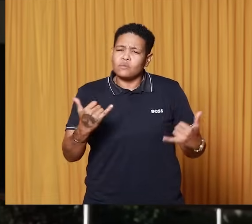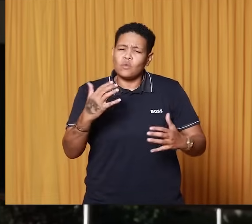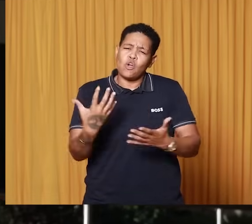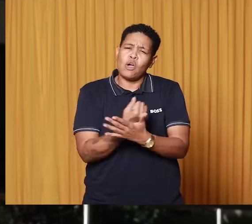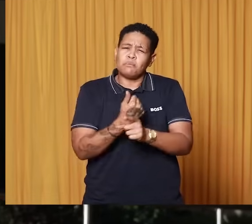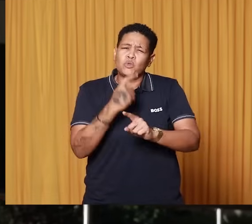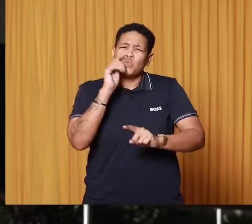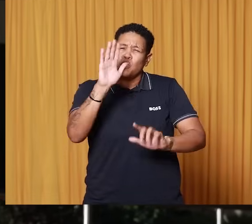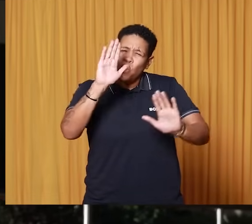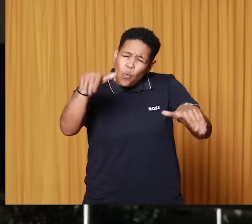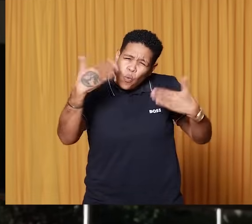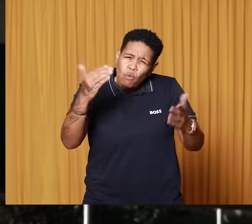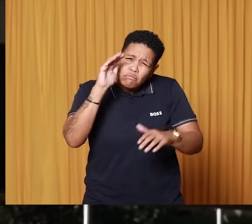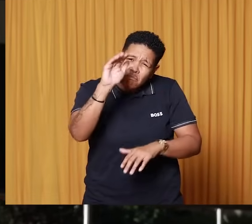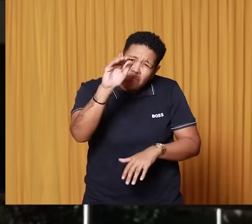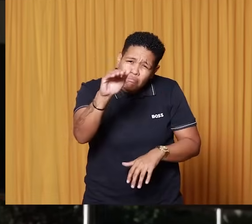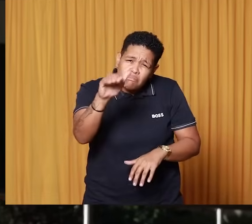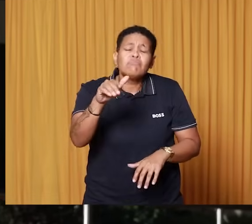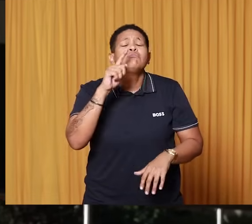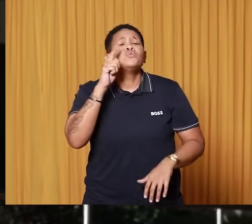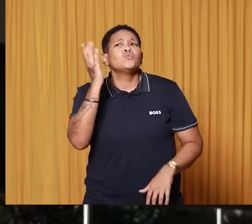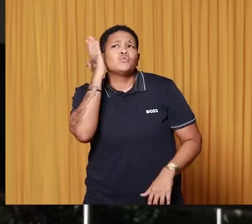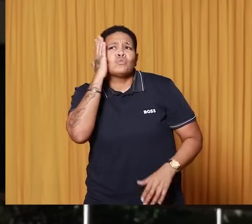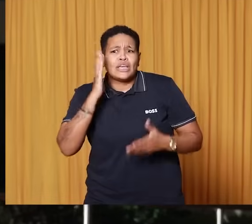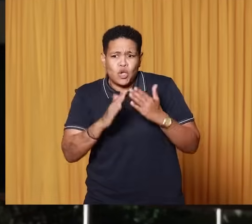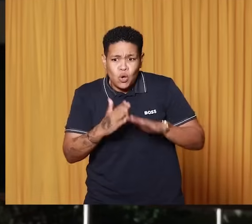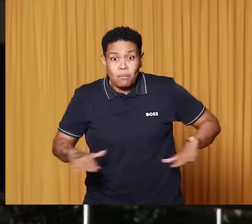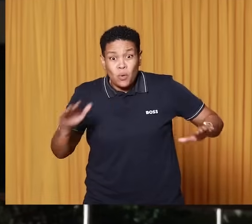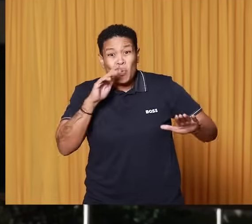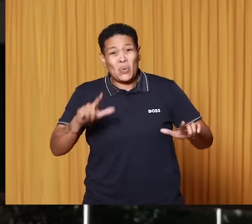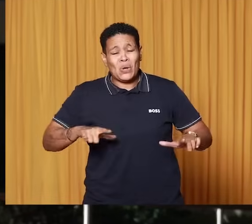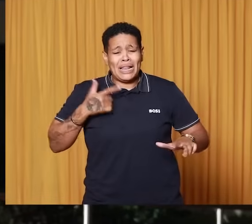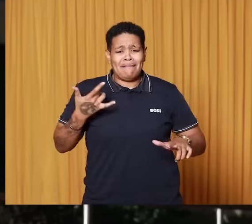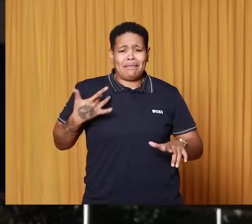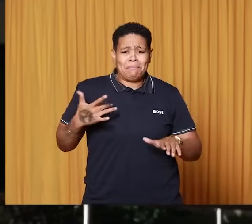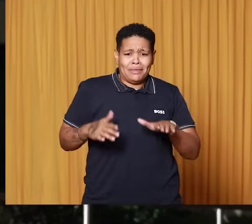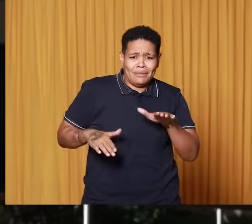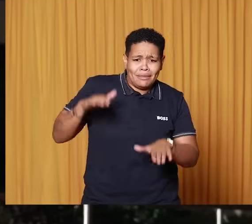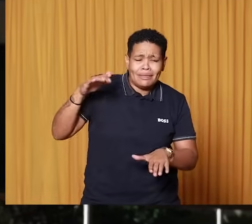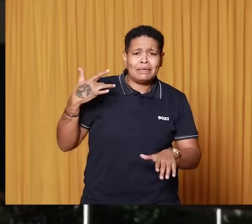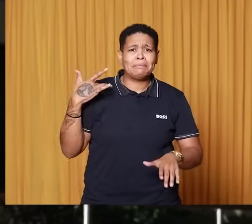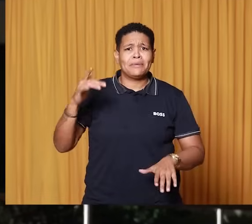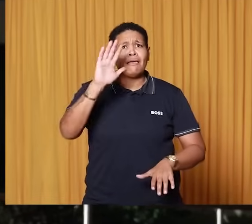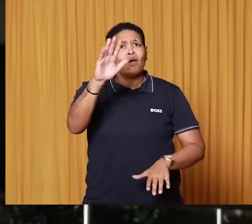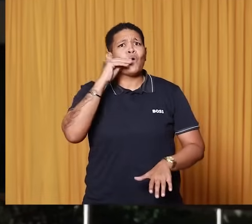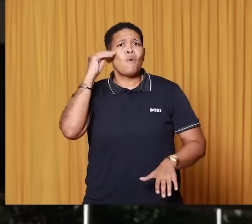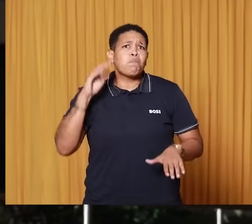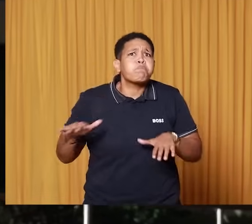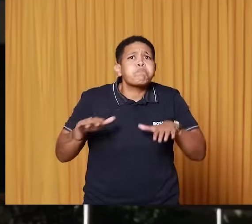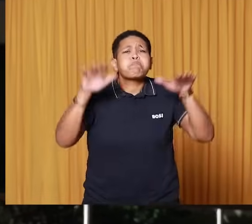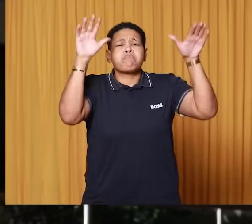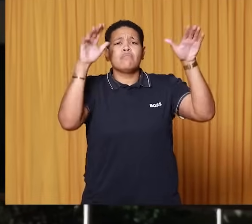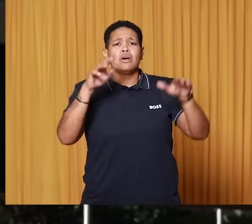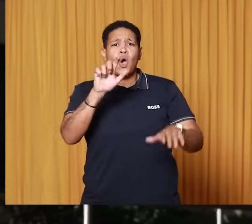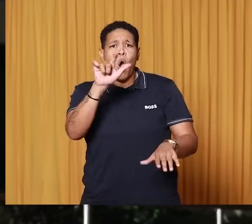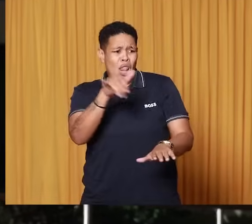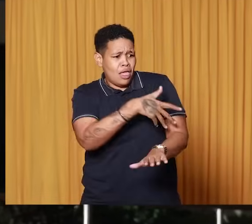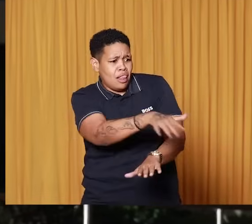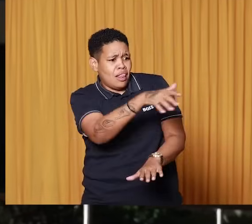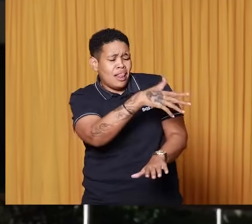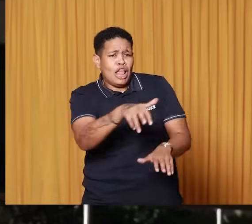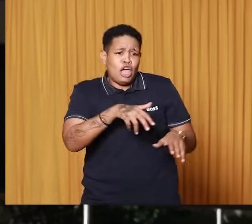opportunity to reinforce the appeal to residents of low-lying areas, historically flood-prone areas, gully banks,